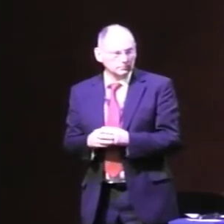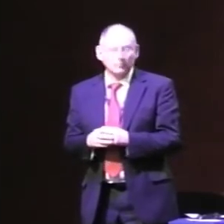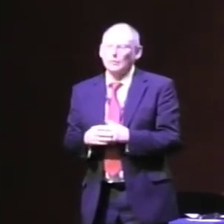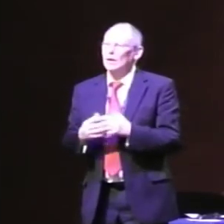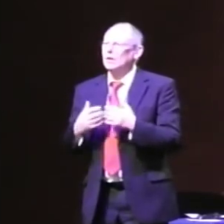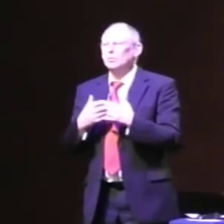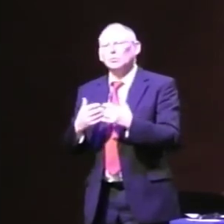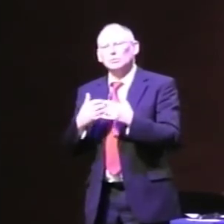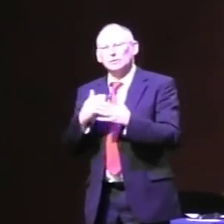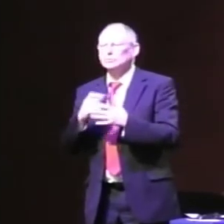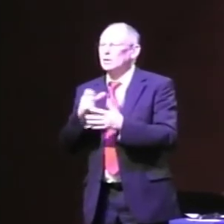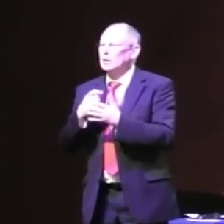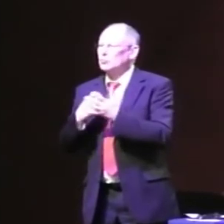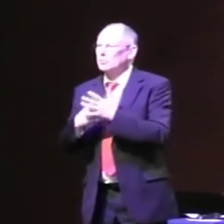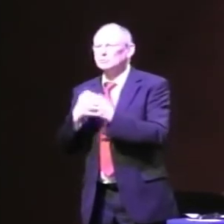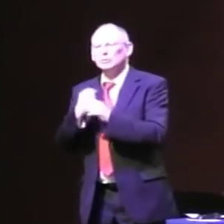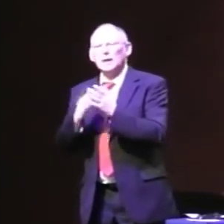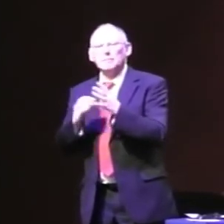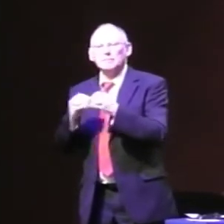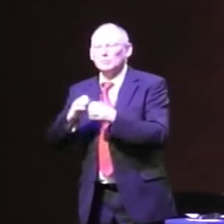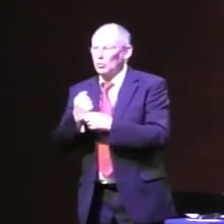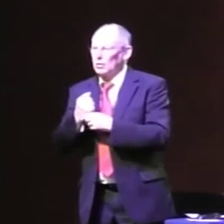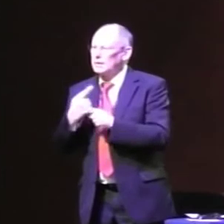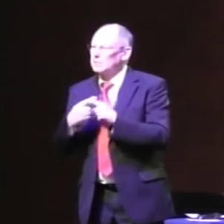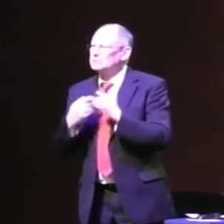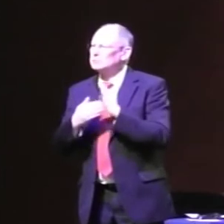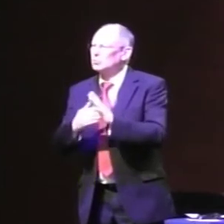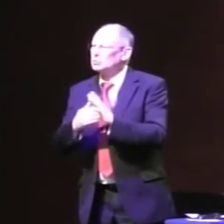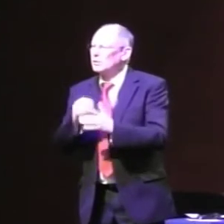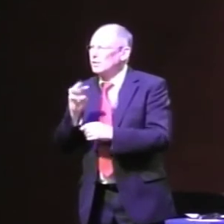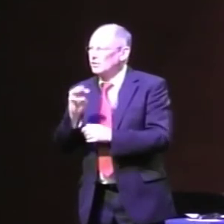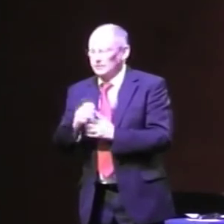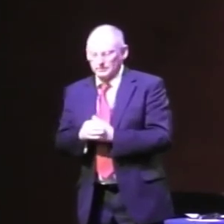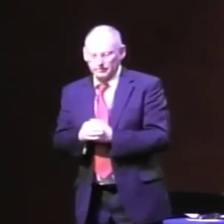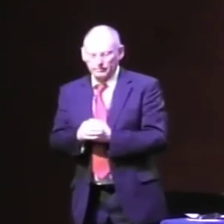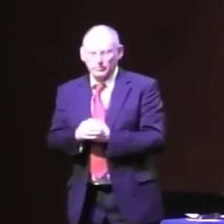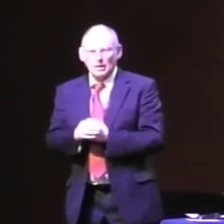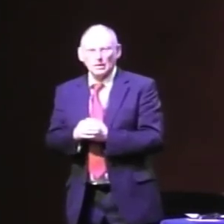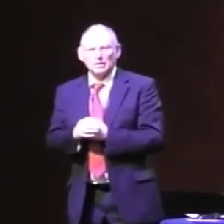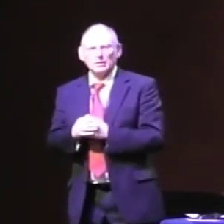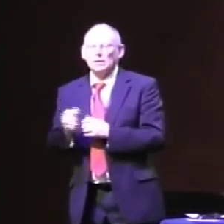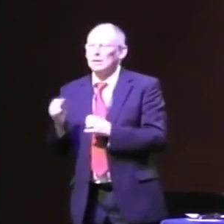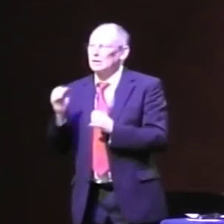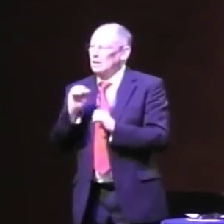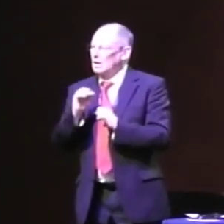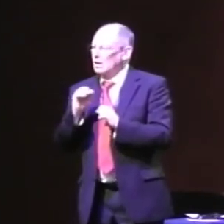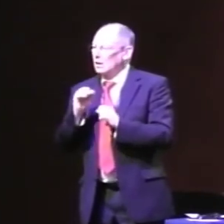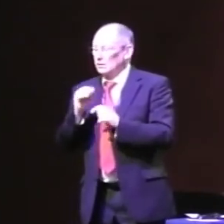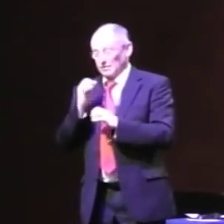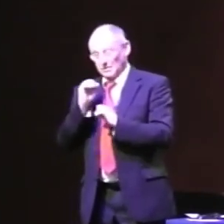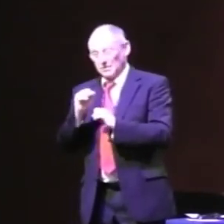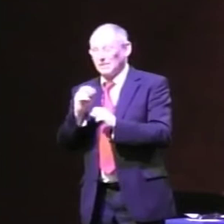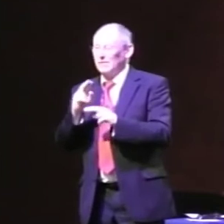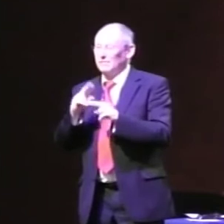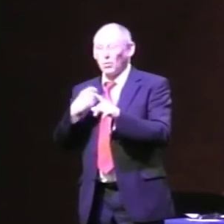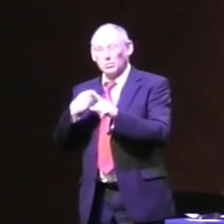Congress President Charlie Robertson, GMB Scotland, moving emergency motion 13. Congress, Cairn Phoenix has been a feature in Falkirk